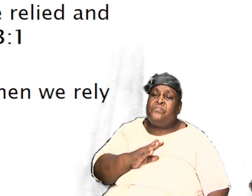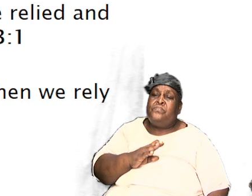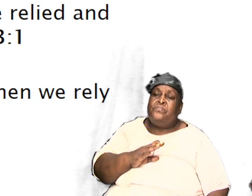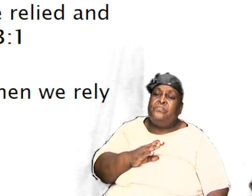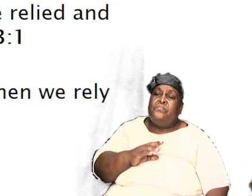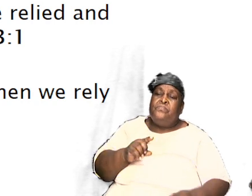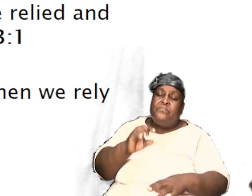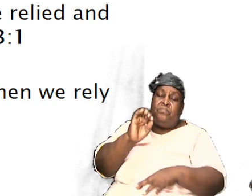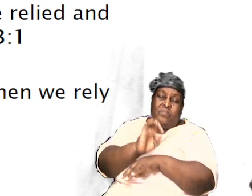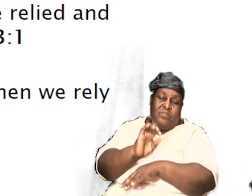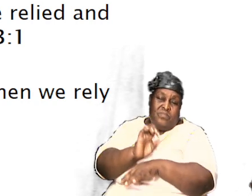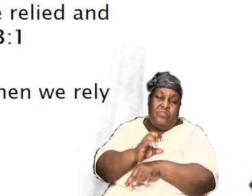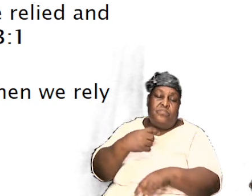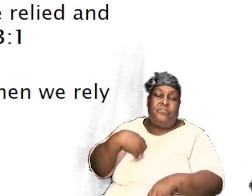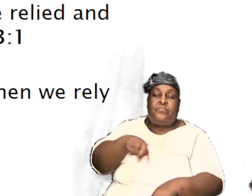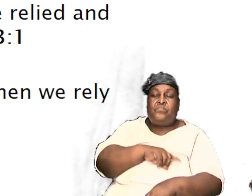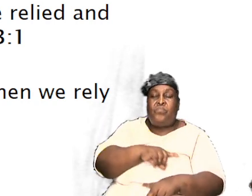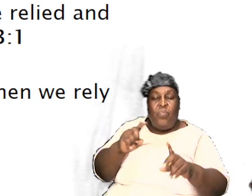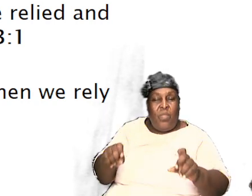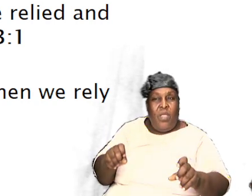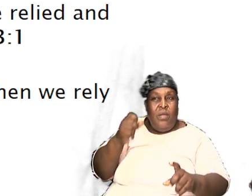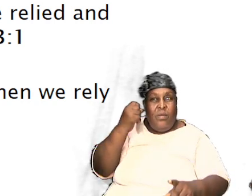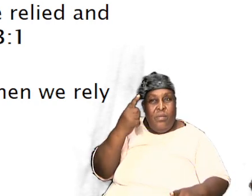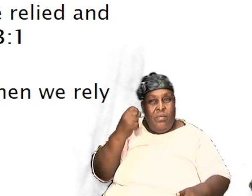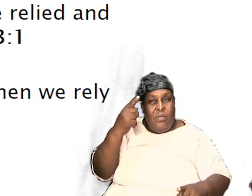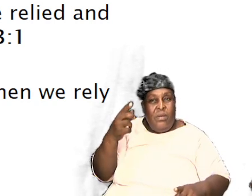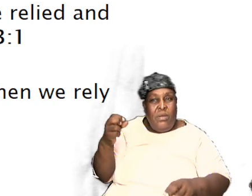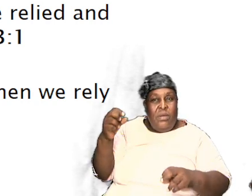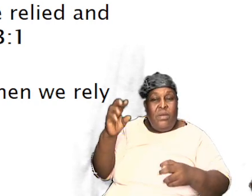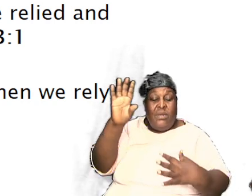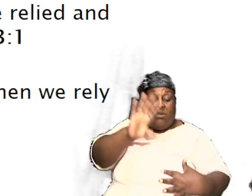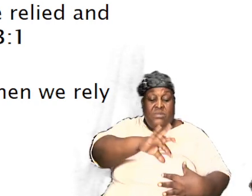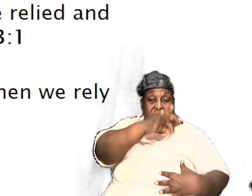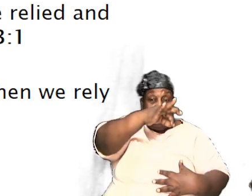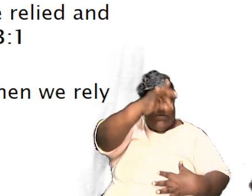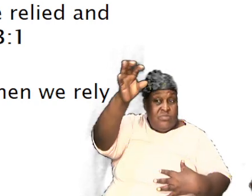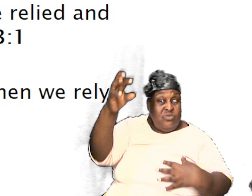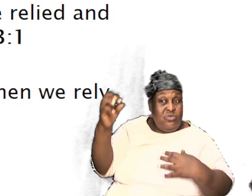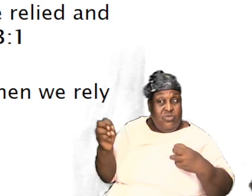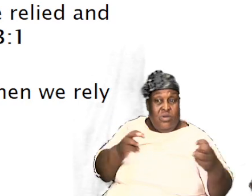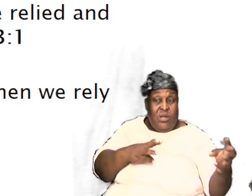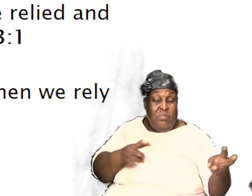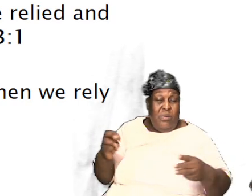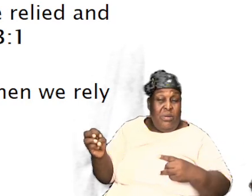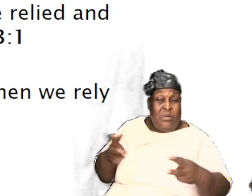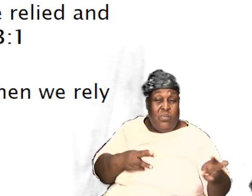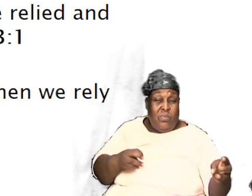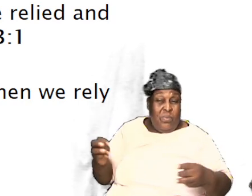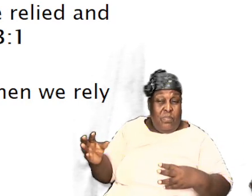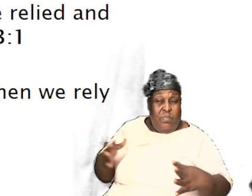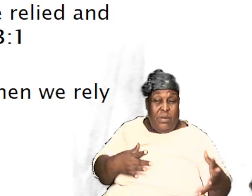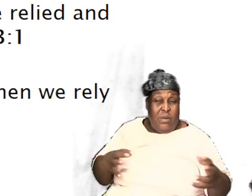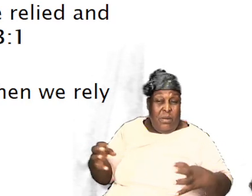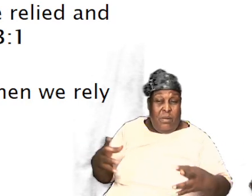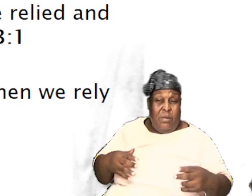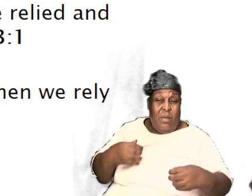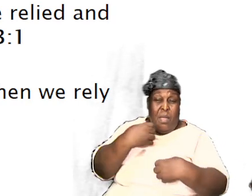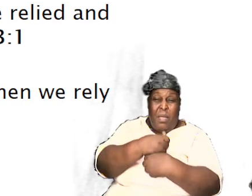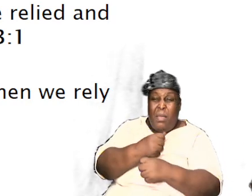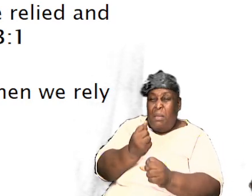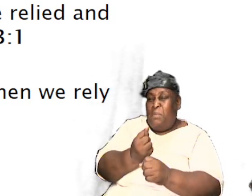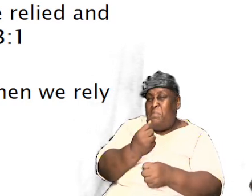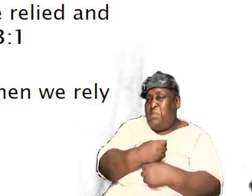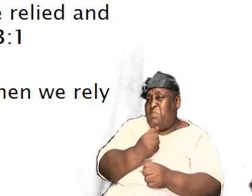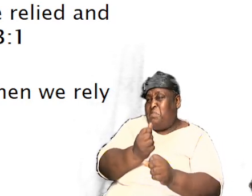the church, we must understand that we are in a spiritual battle. We say that, you know, we were made a little lower than, you know,